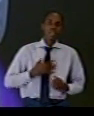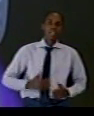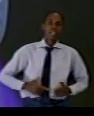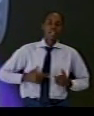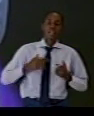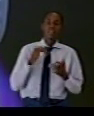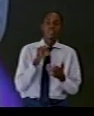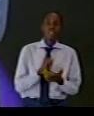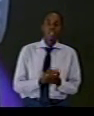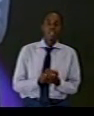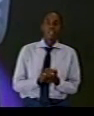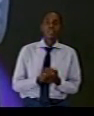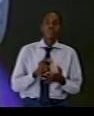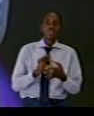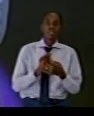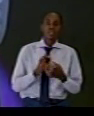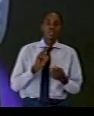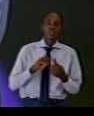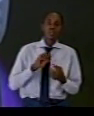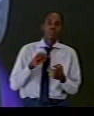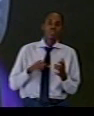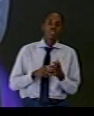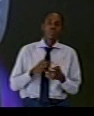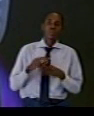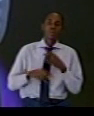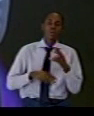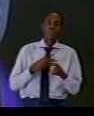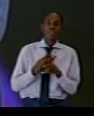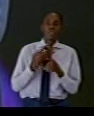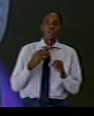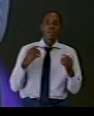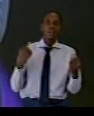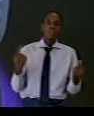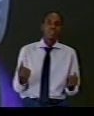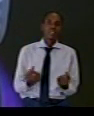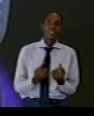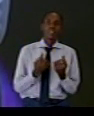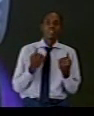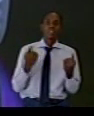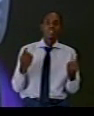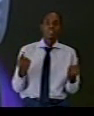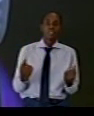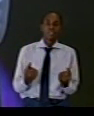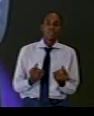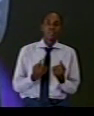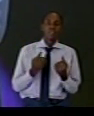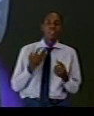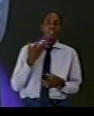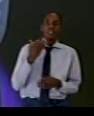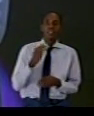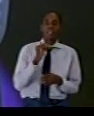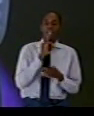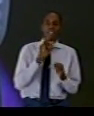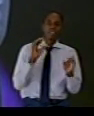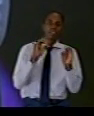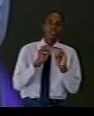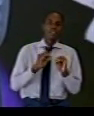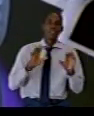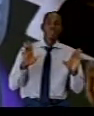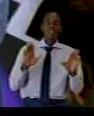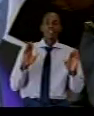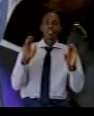my life that belongs to this world of sin, of